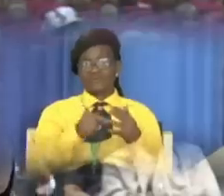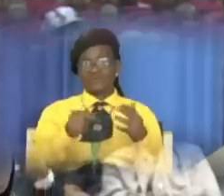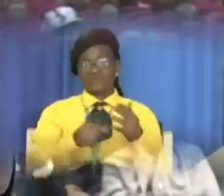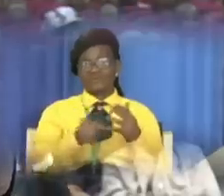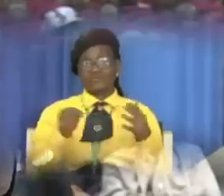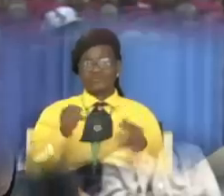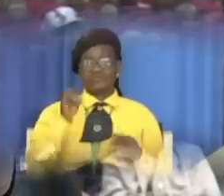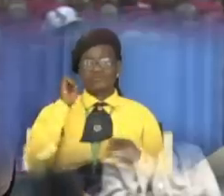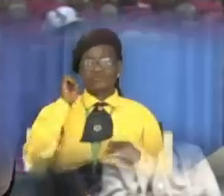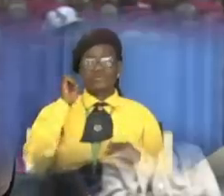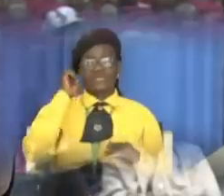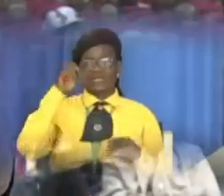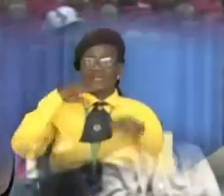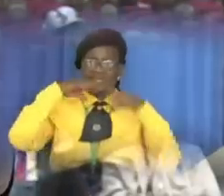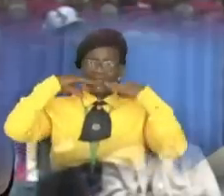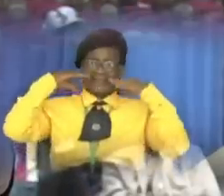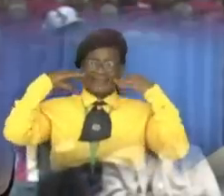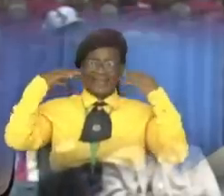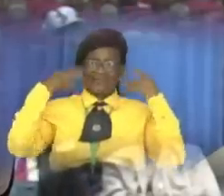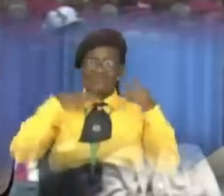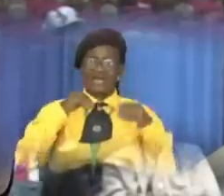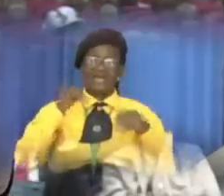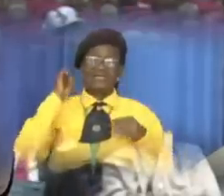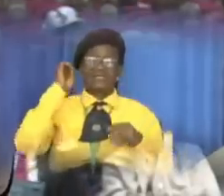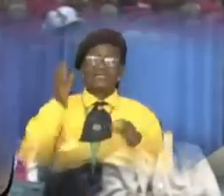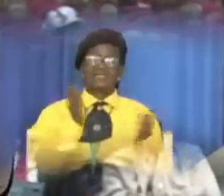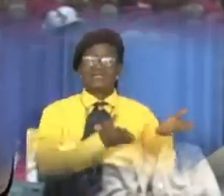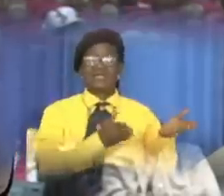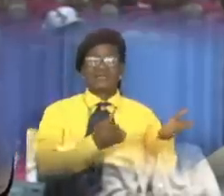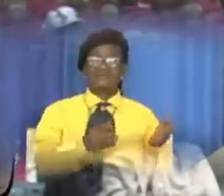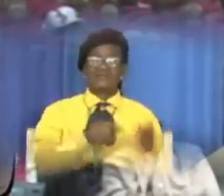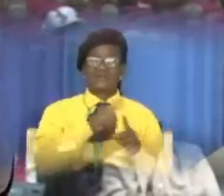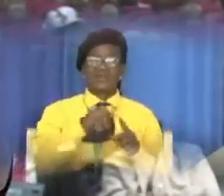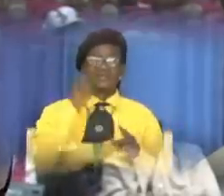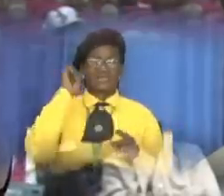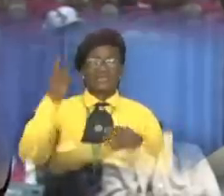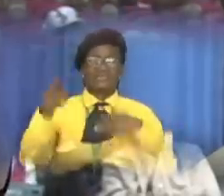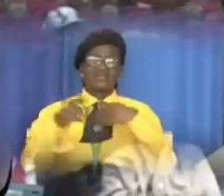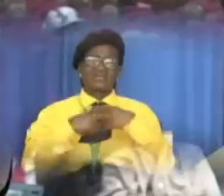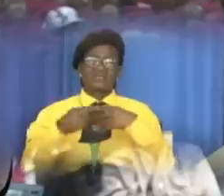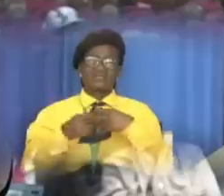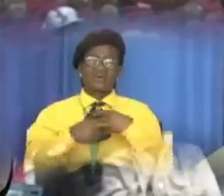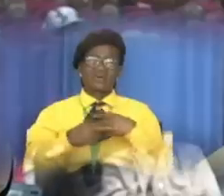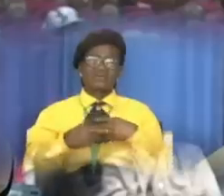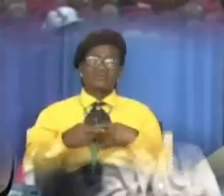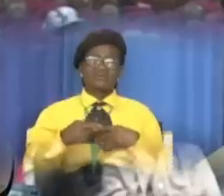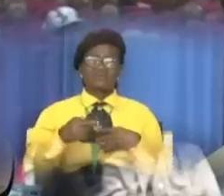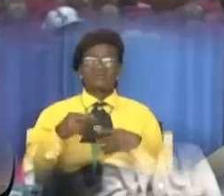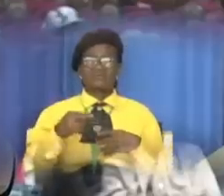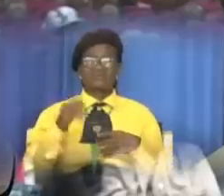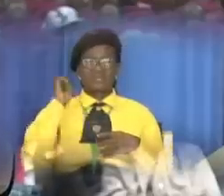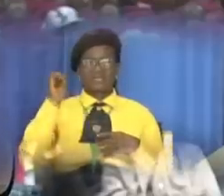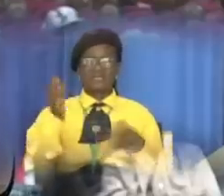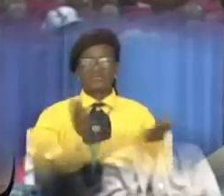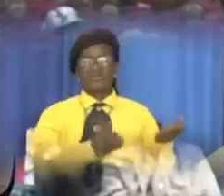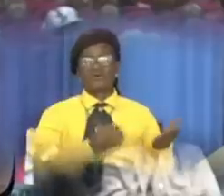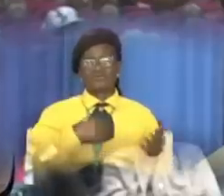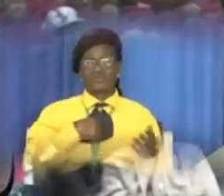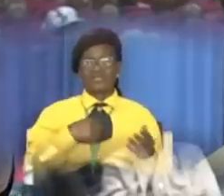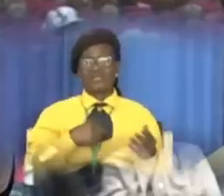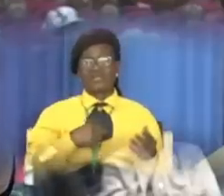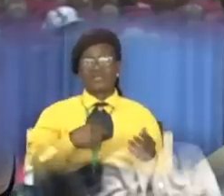He laughed and he left. When he returned, he brought me a pair of